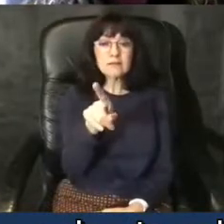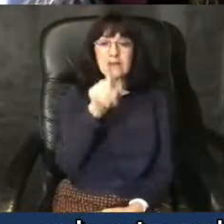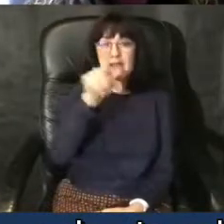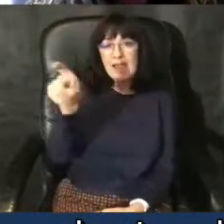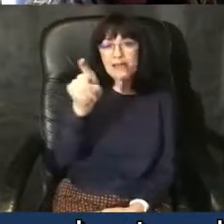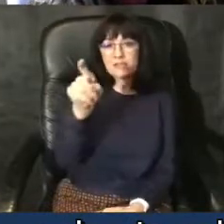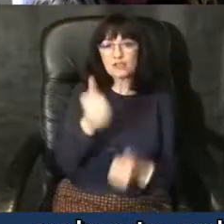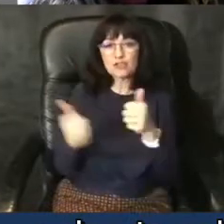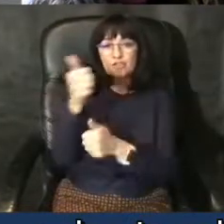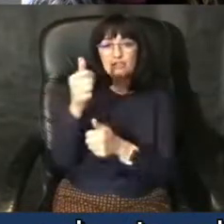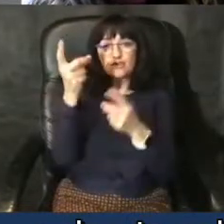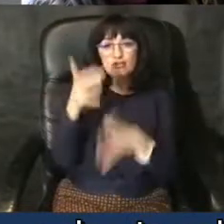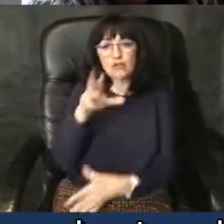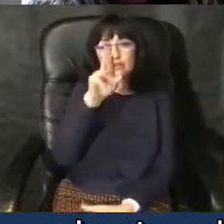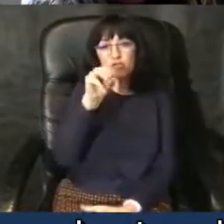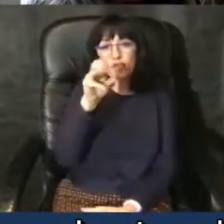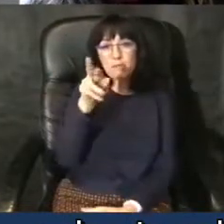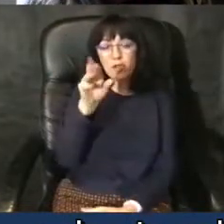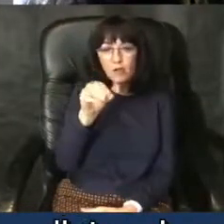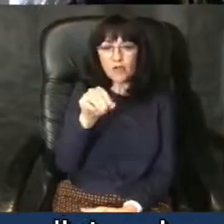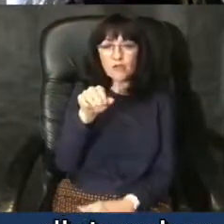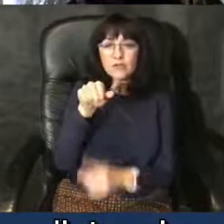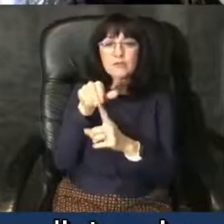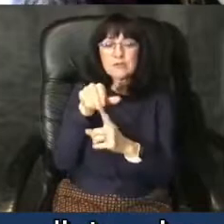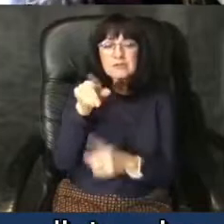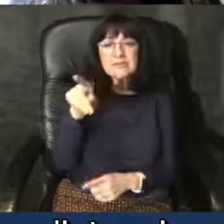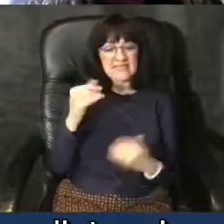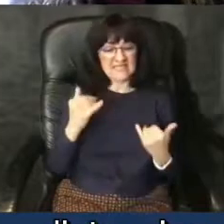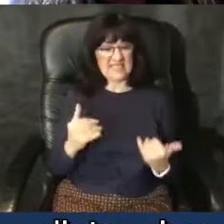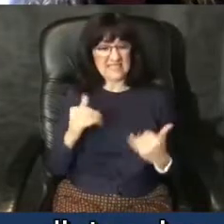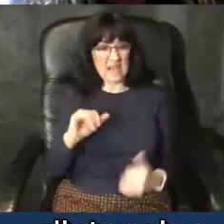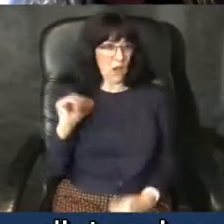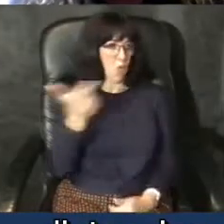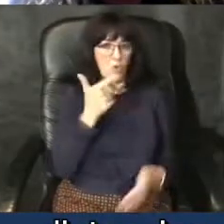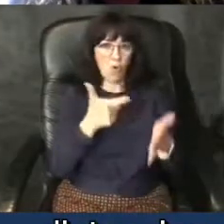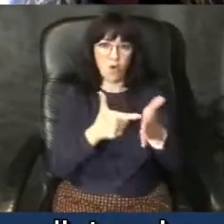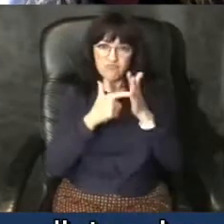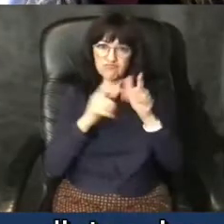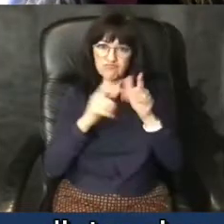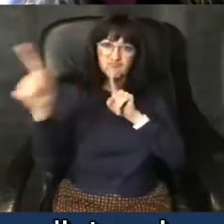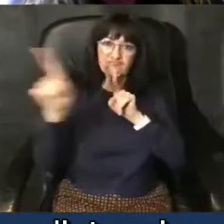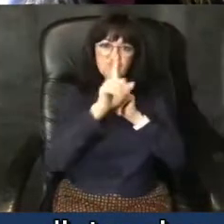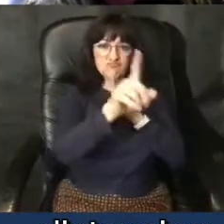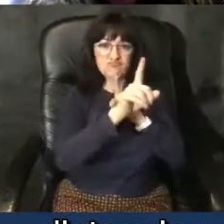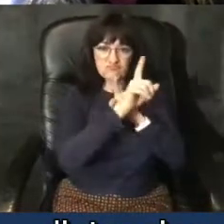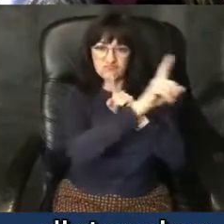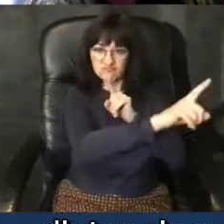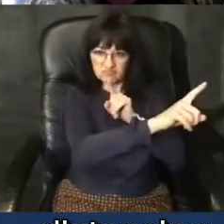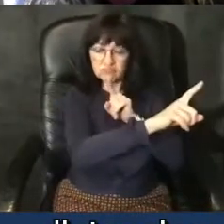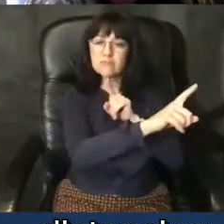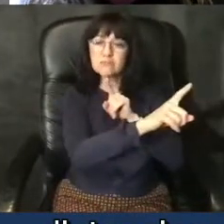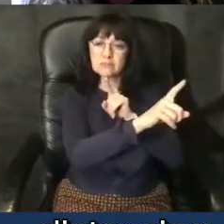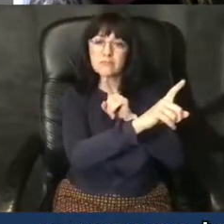Romero is, in this time of social distancing, what is the best way for a parent to reach